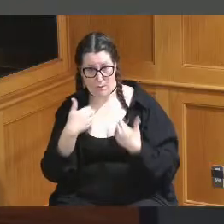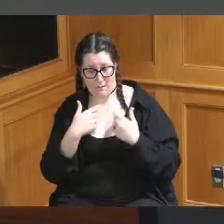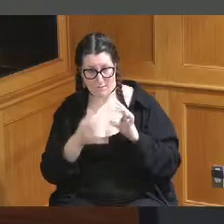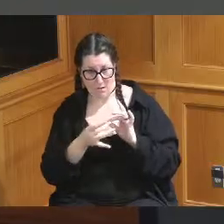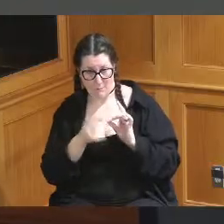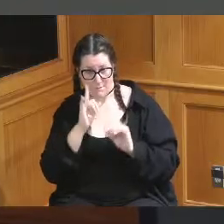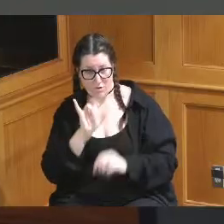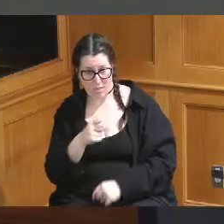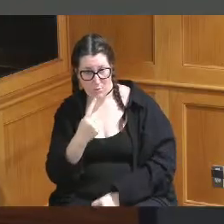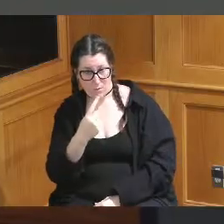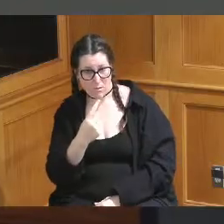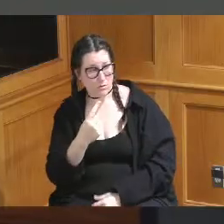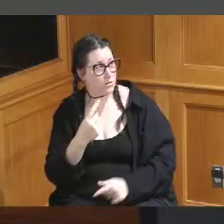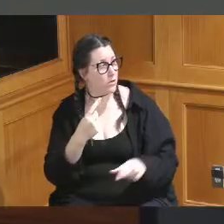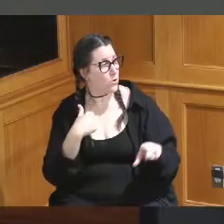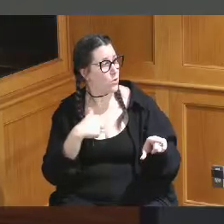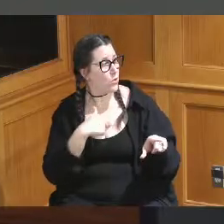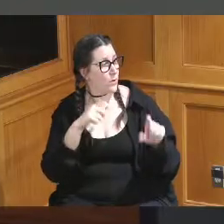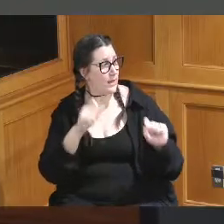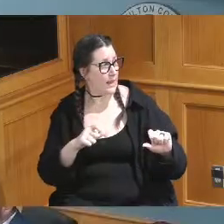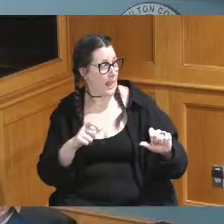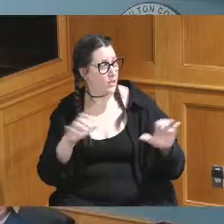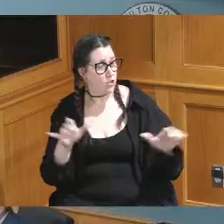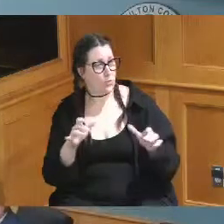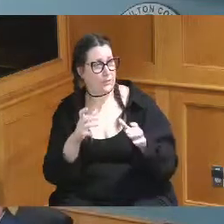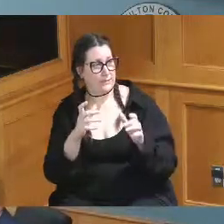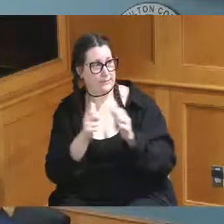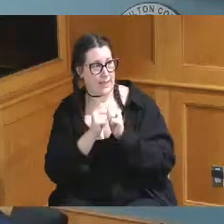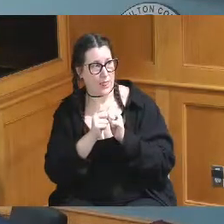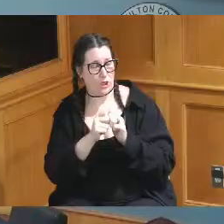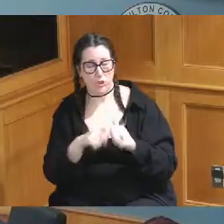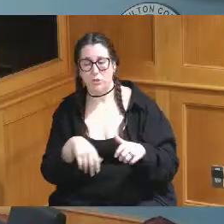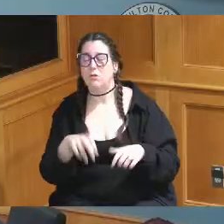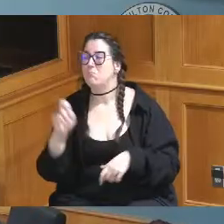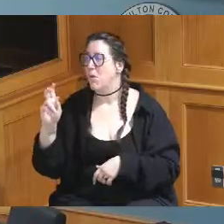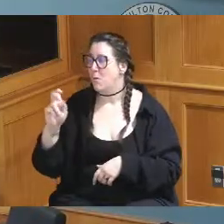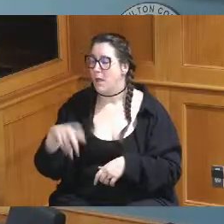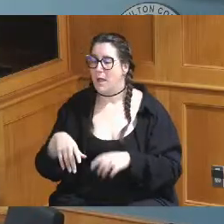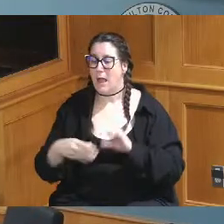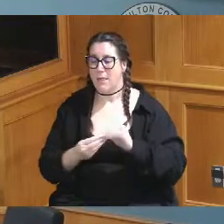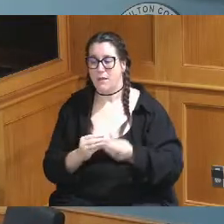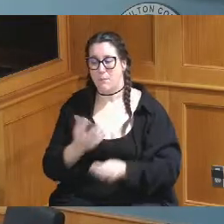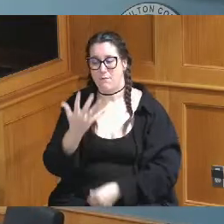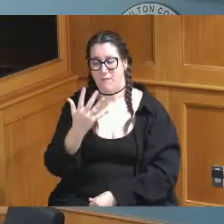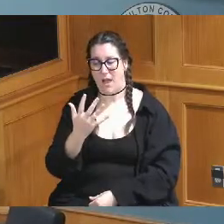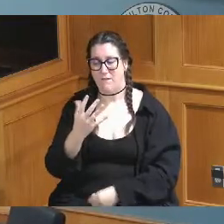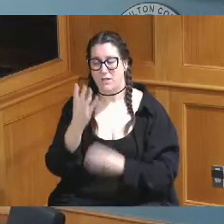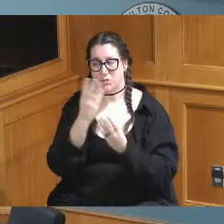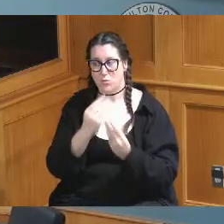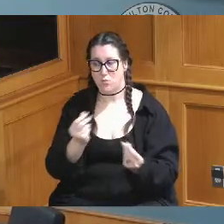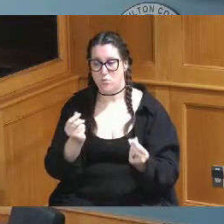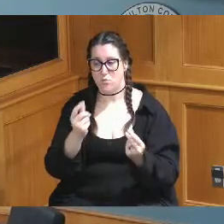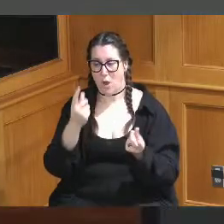budget adjustment? We can take these together. Okay. Yeah. Okay. And by leave number 5 is a